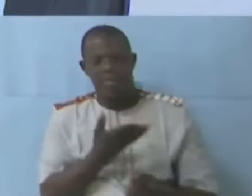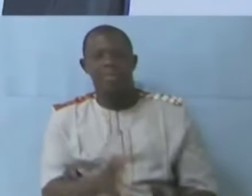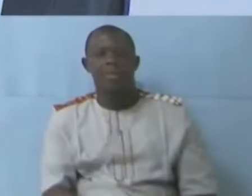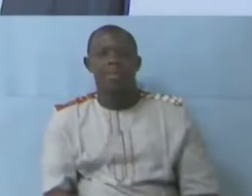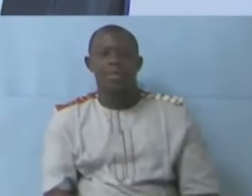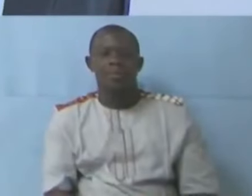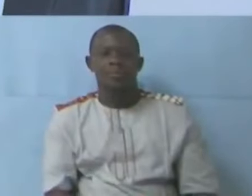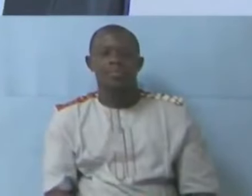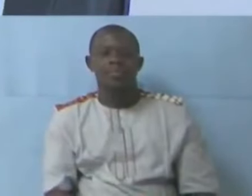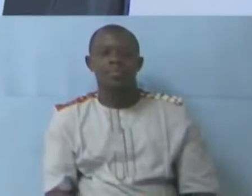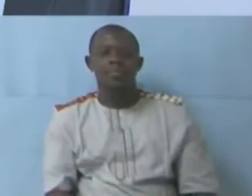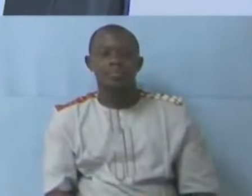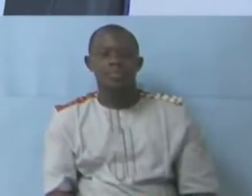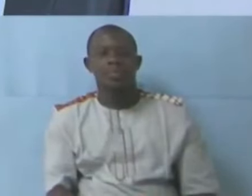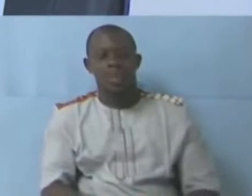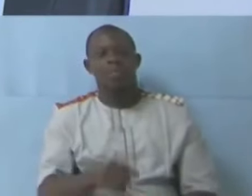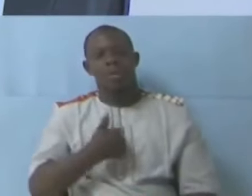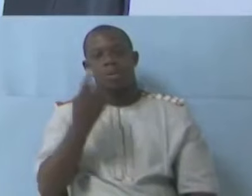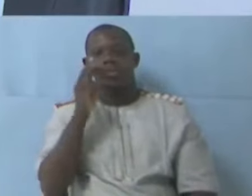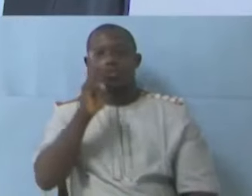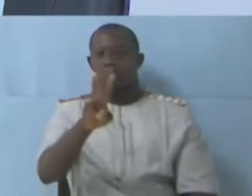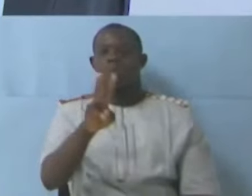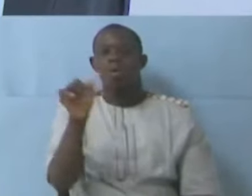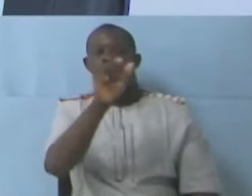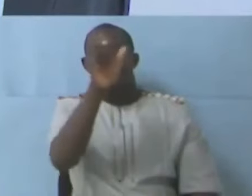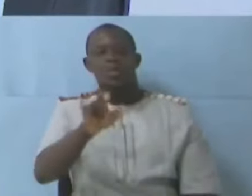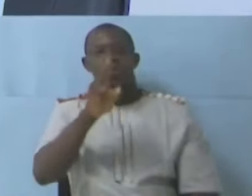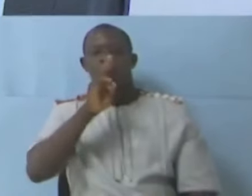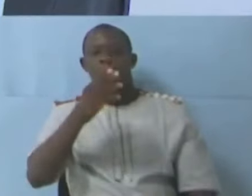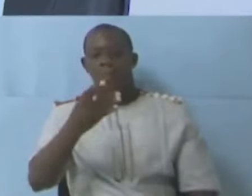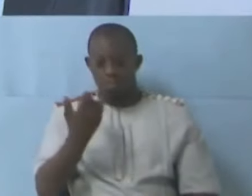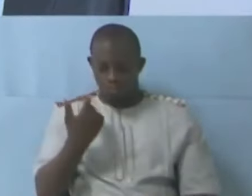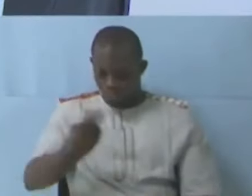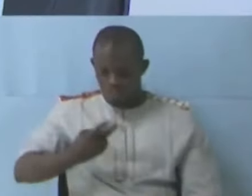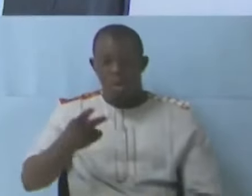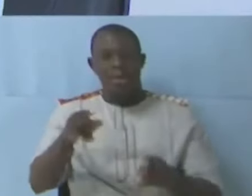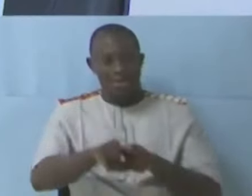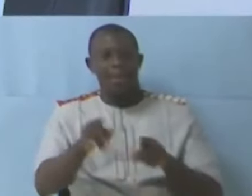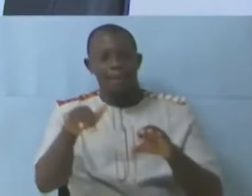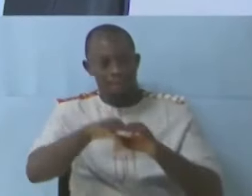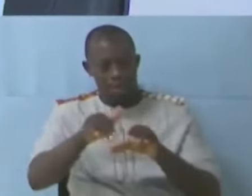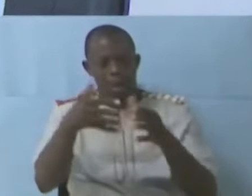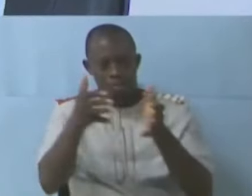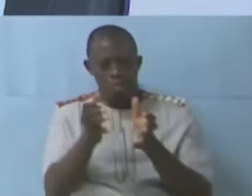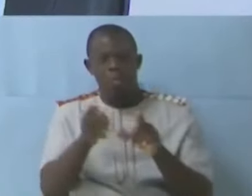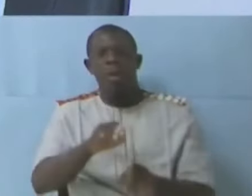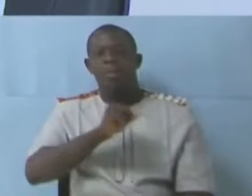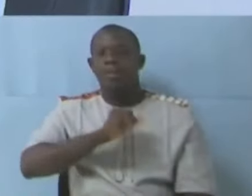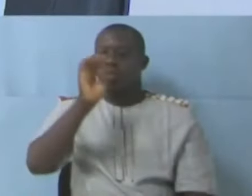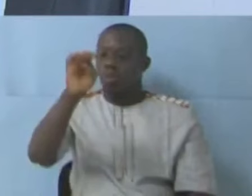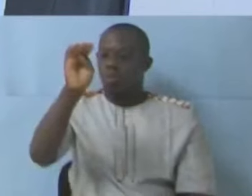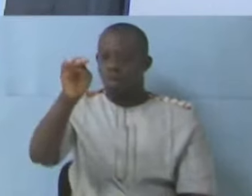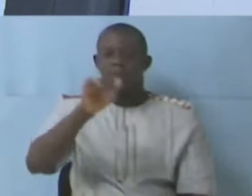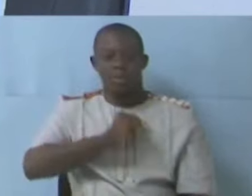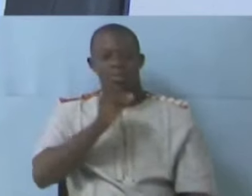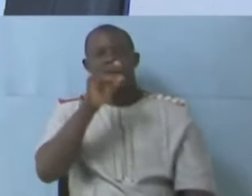mu fa taxaw mo nekkon ci bunti kër president bi. I saw my class was there. Ma oko. I called him. Mako oye mune ma wa